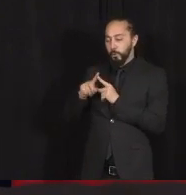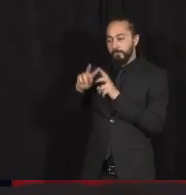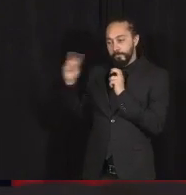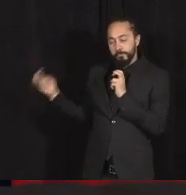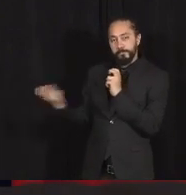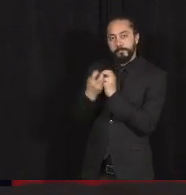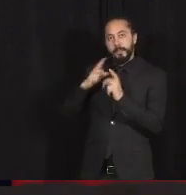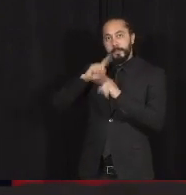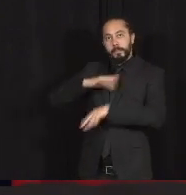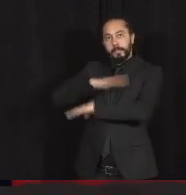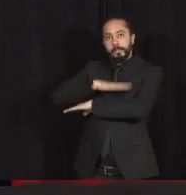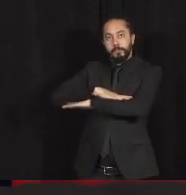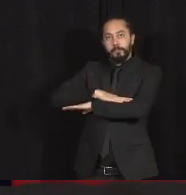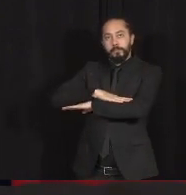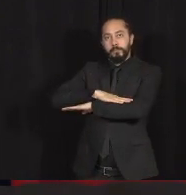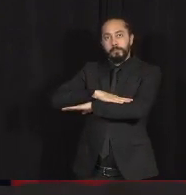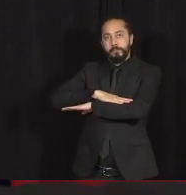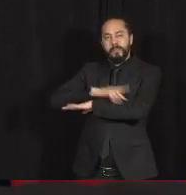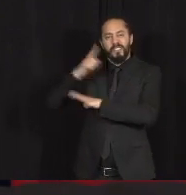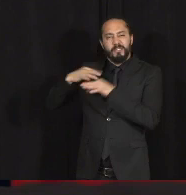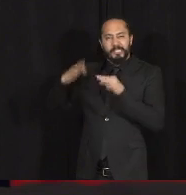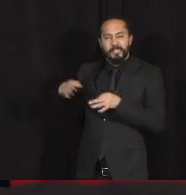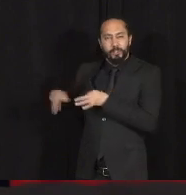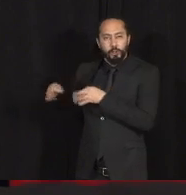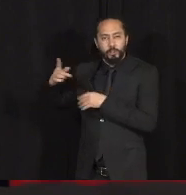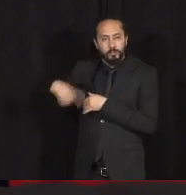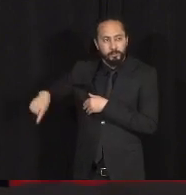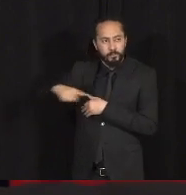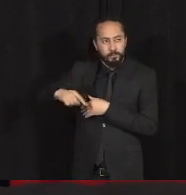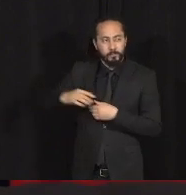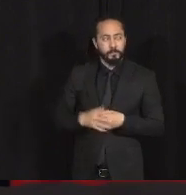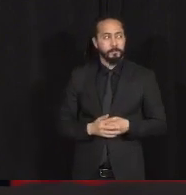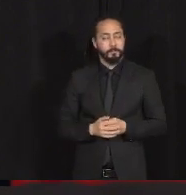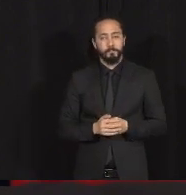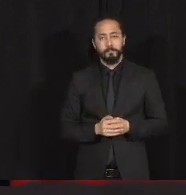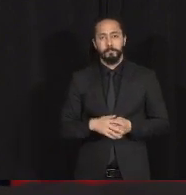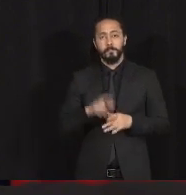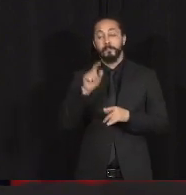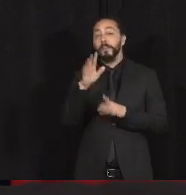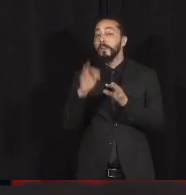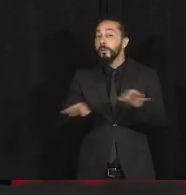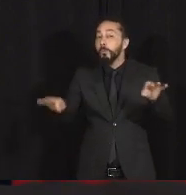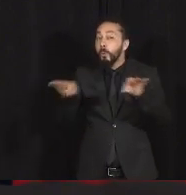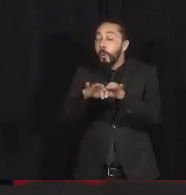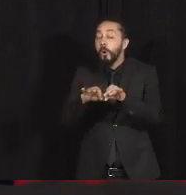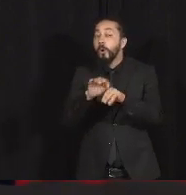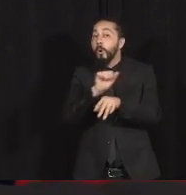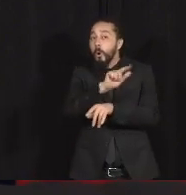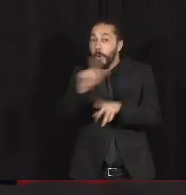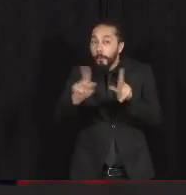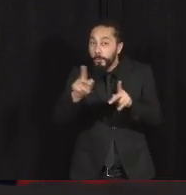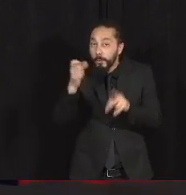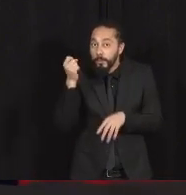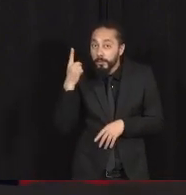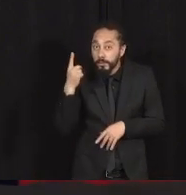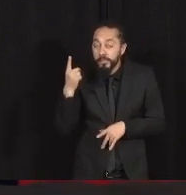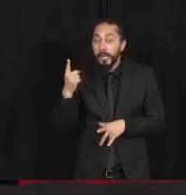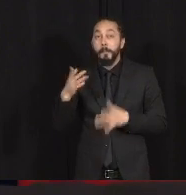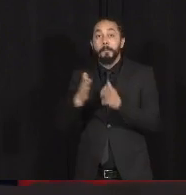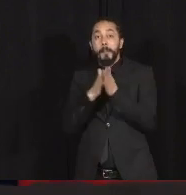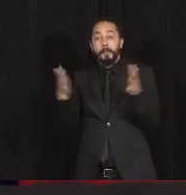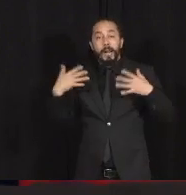to understand that Public Health Ontario has done that fearlessly, will continue to do